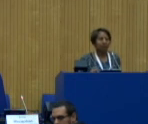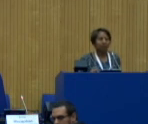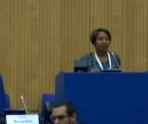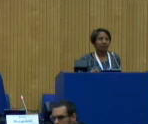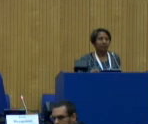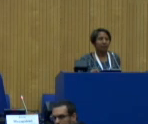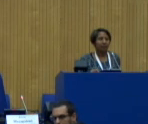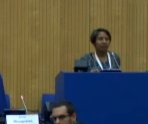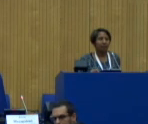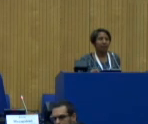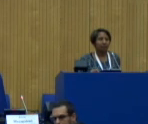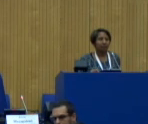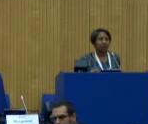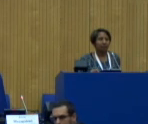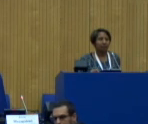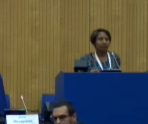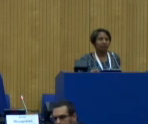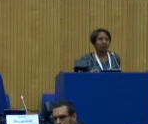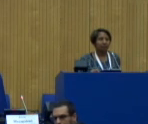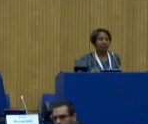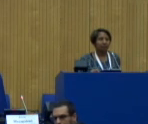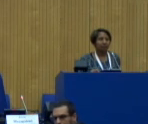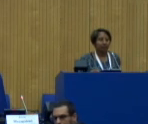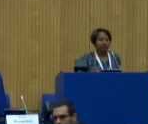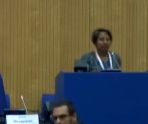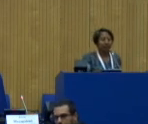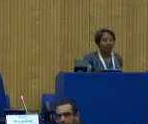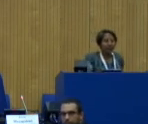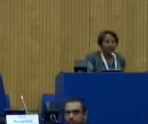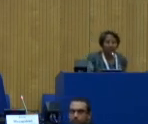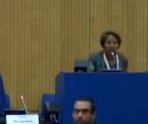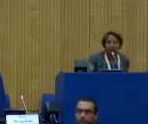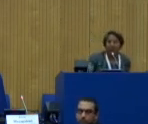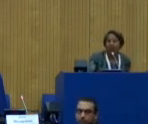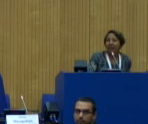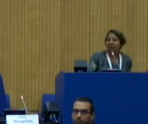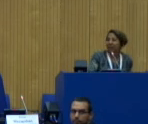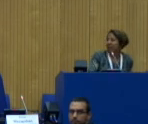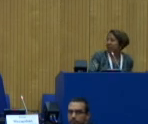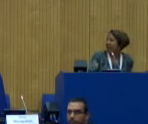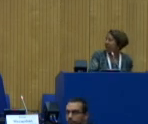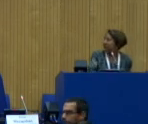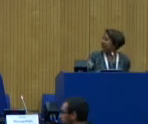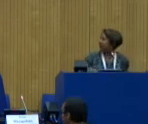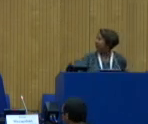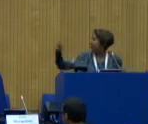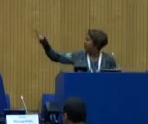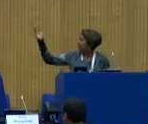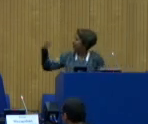social services, including early childhood education? Thank you. Who from our panel would like to take